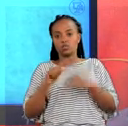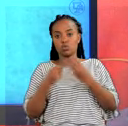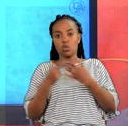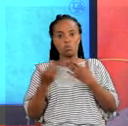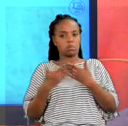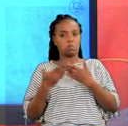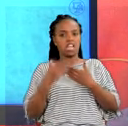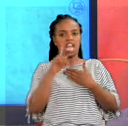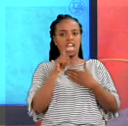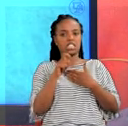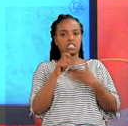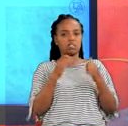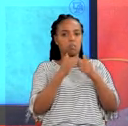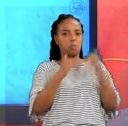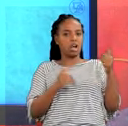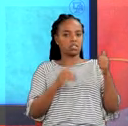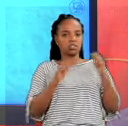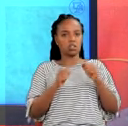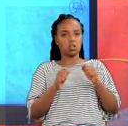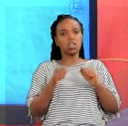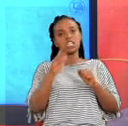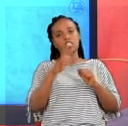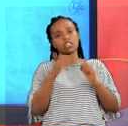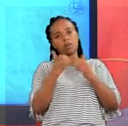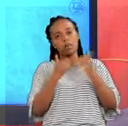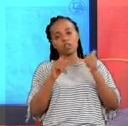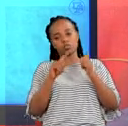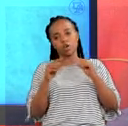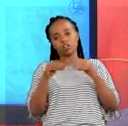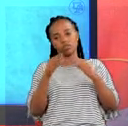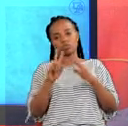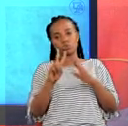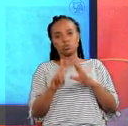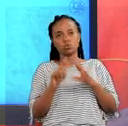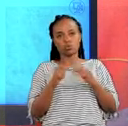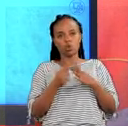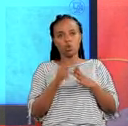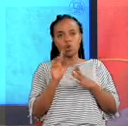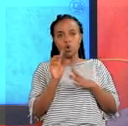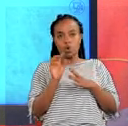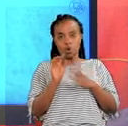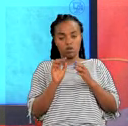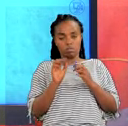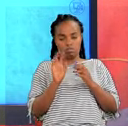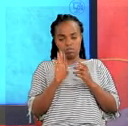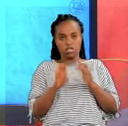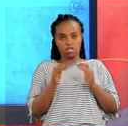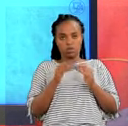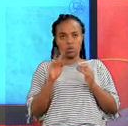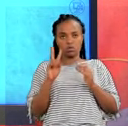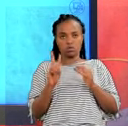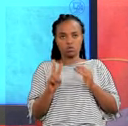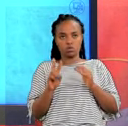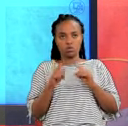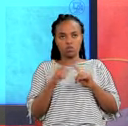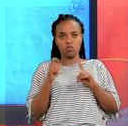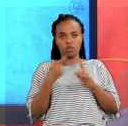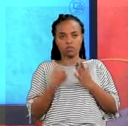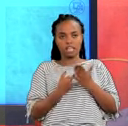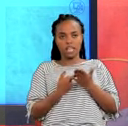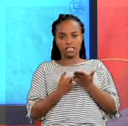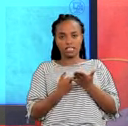difference between the x coordinate. 3 minus 1 gives you 2. This is small, so it is b is 2. So from